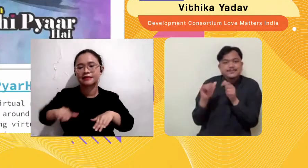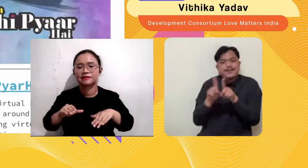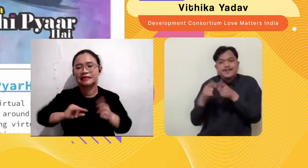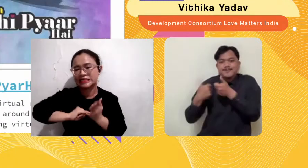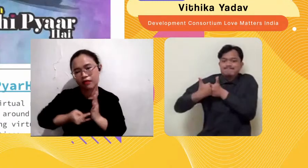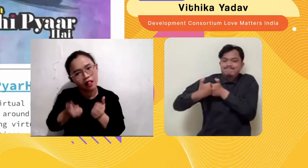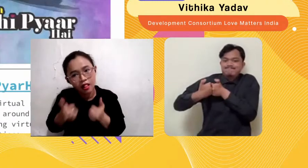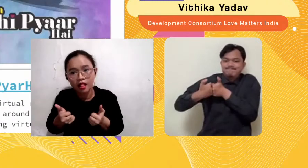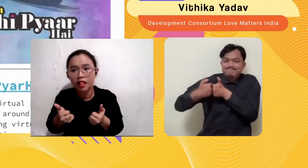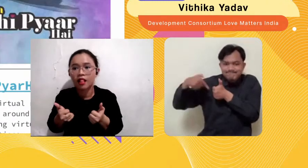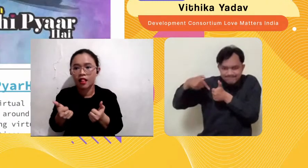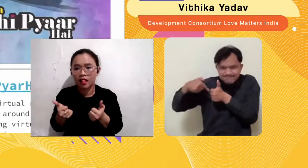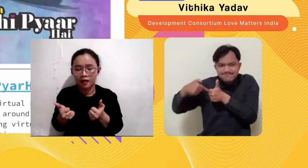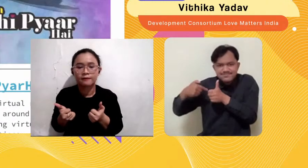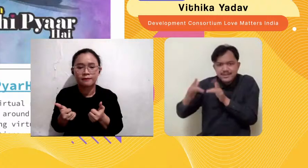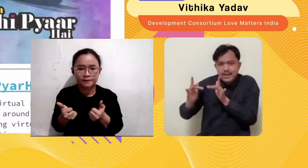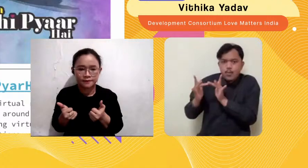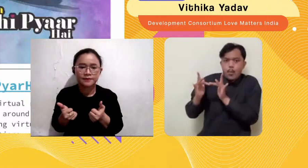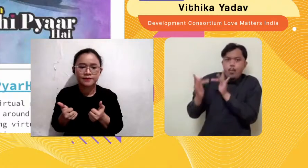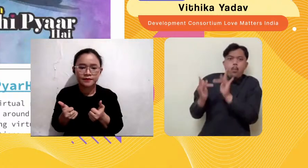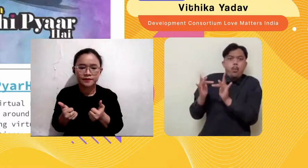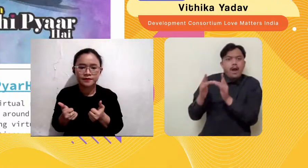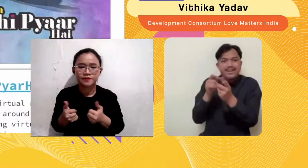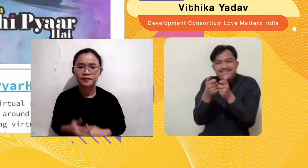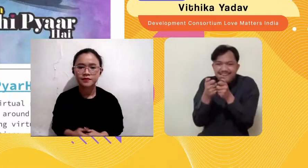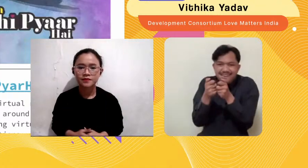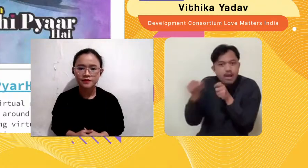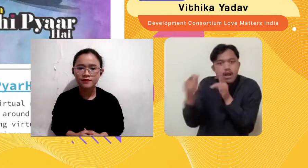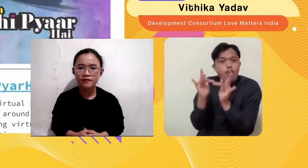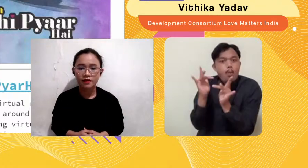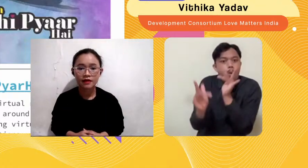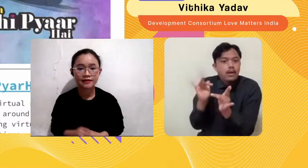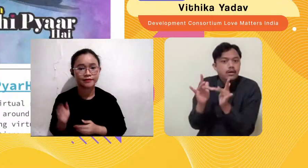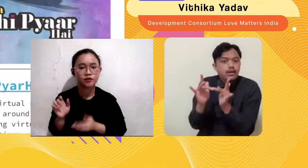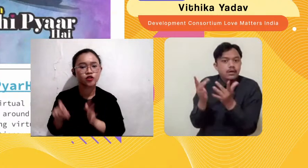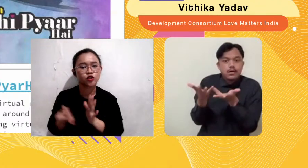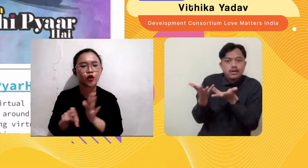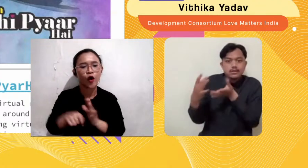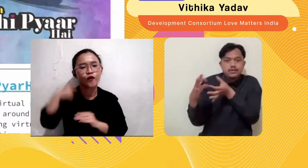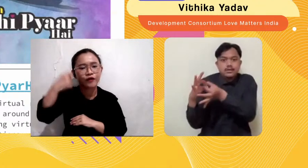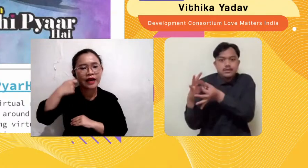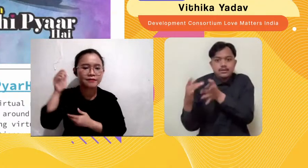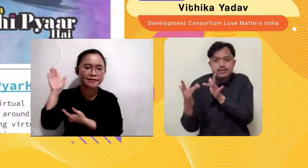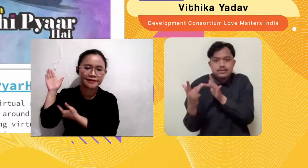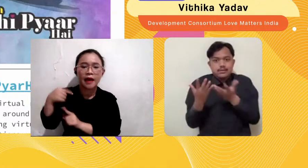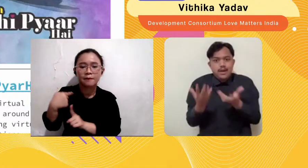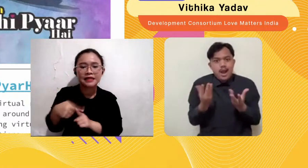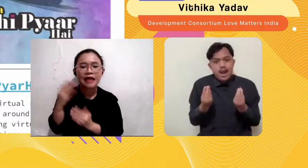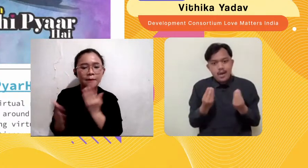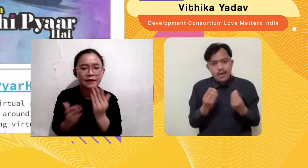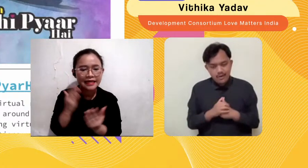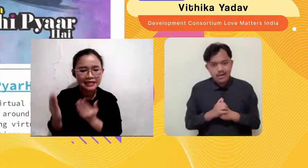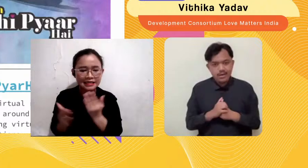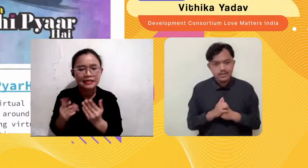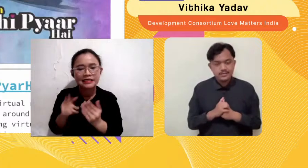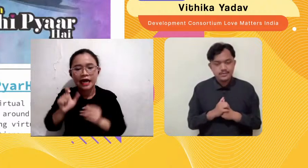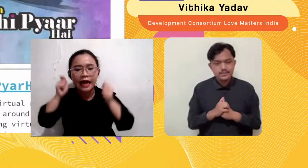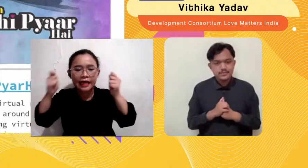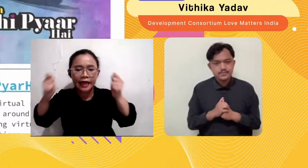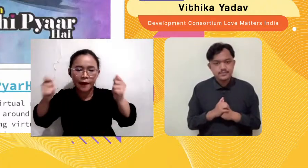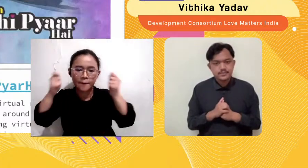relationships. Kya Yahi Pyar Hai on intimate partner violence, and Not Music to My Ears, which called